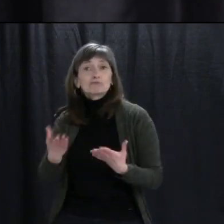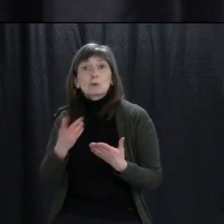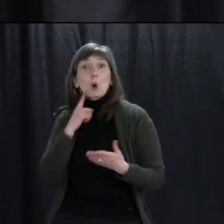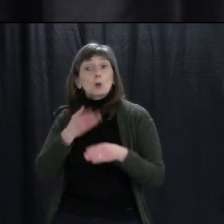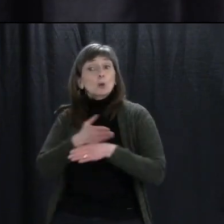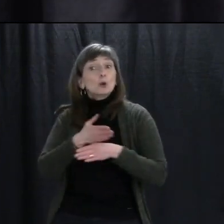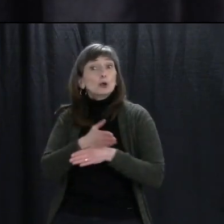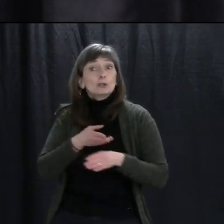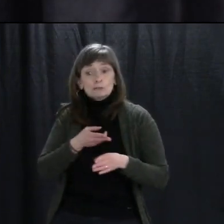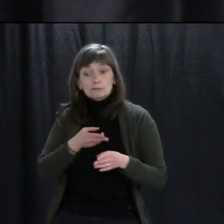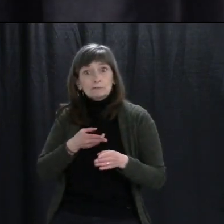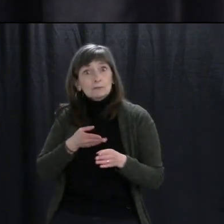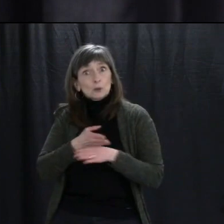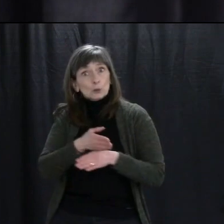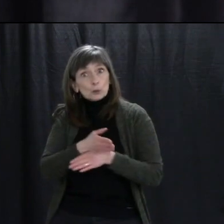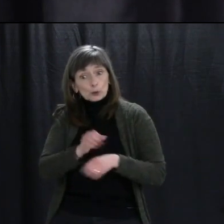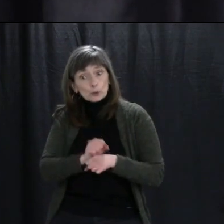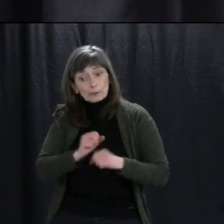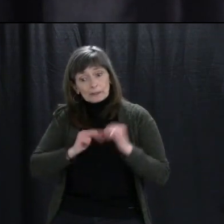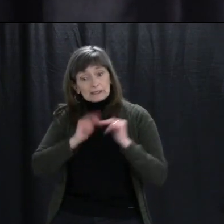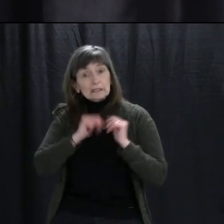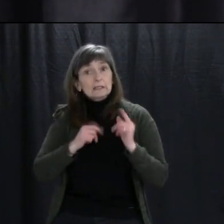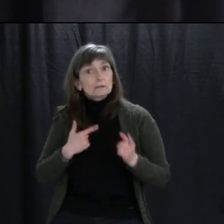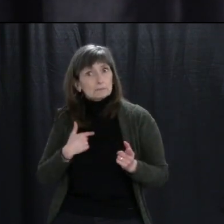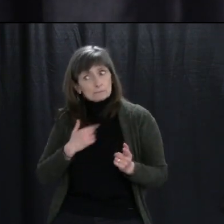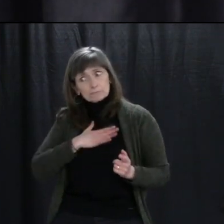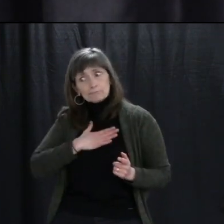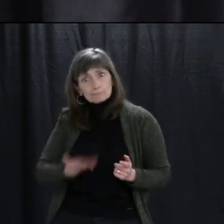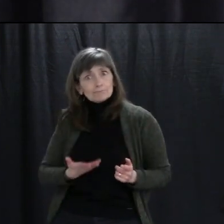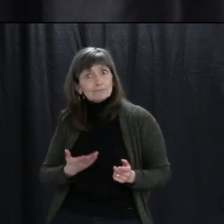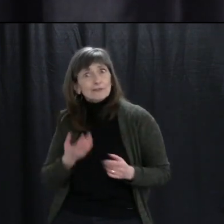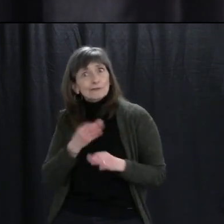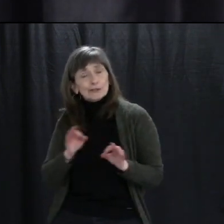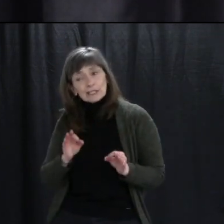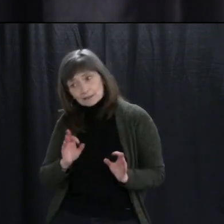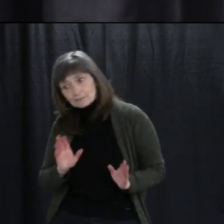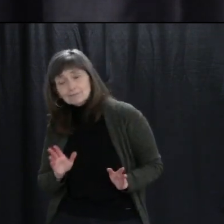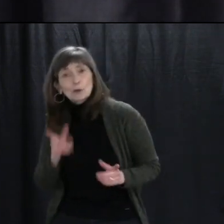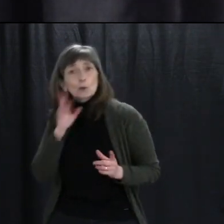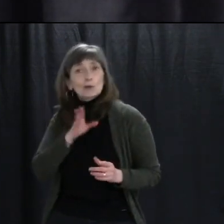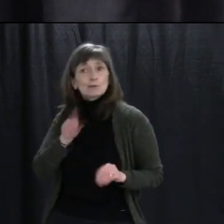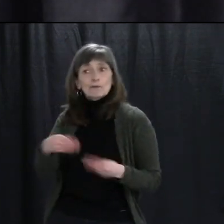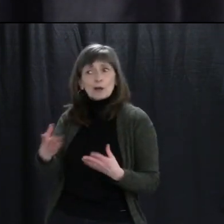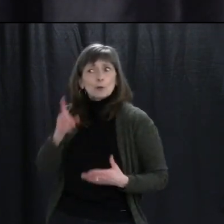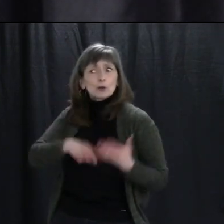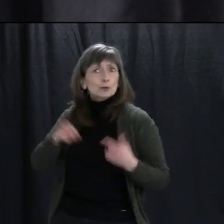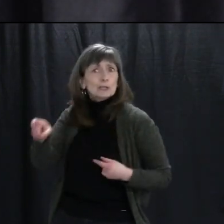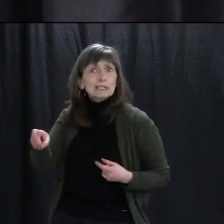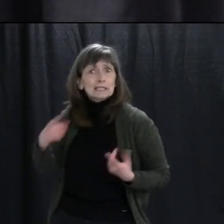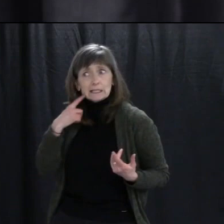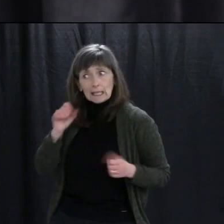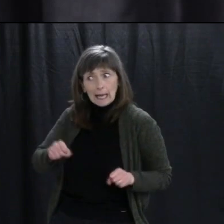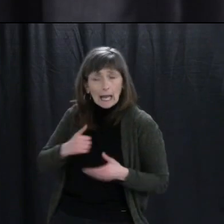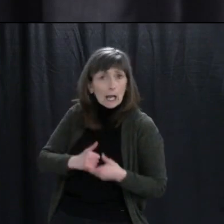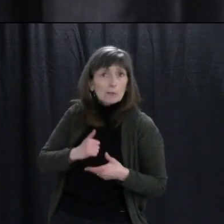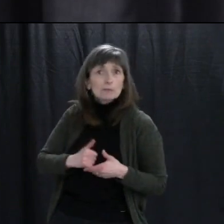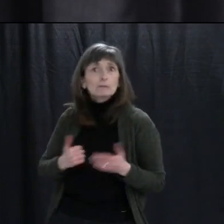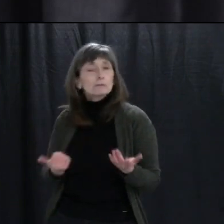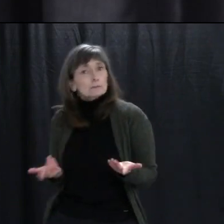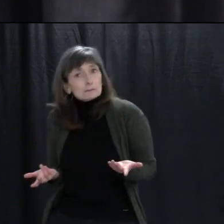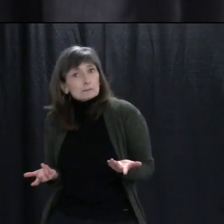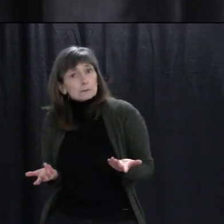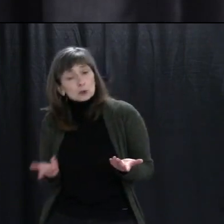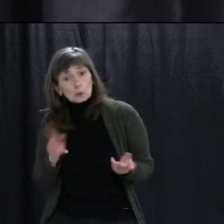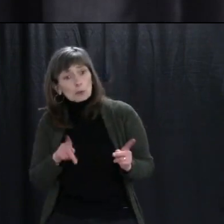woodworking facilities. So people are stepping up. The challenge is around what is necessary at the moment and what